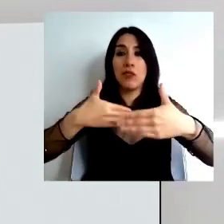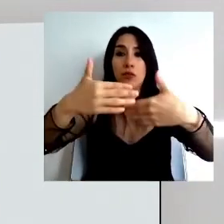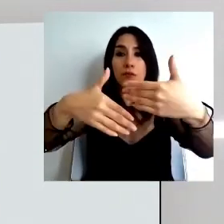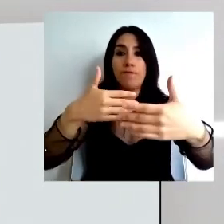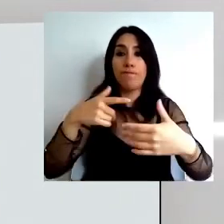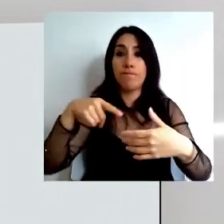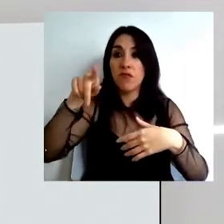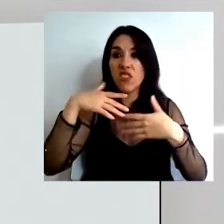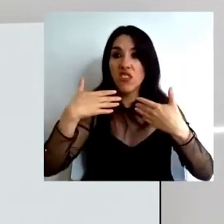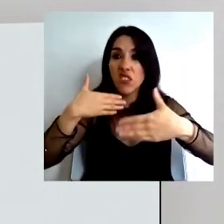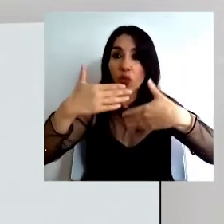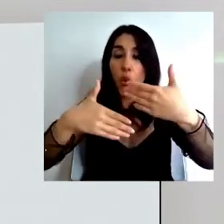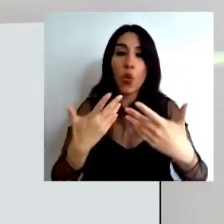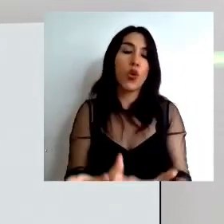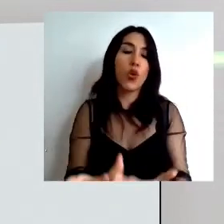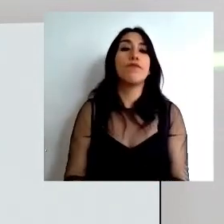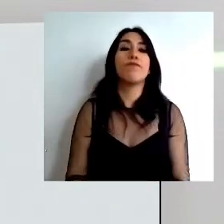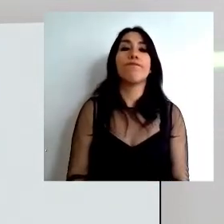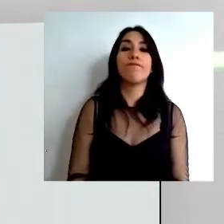freedom